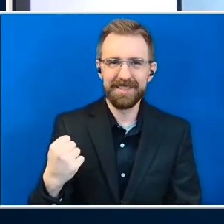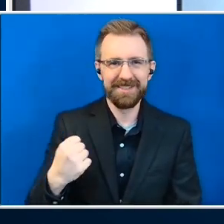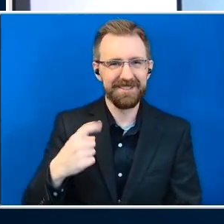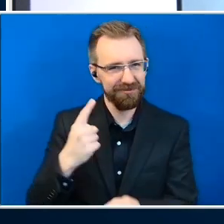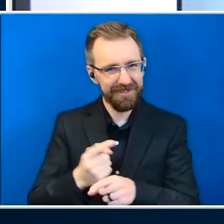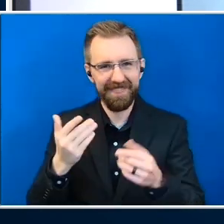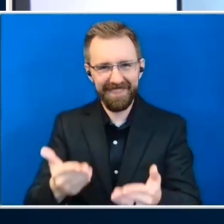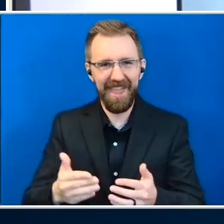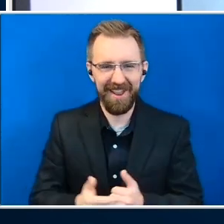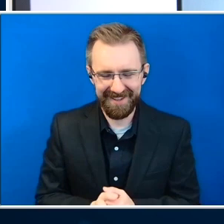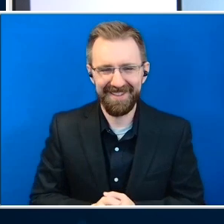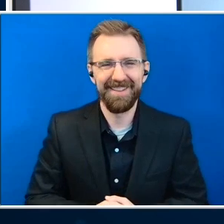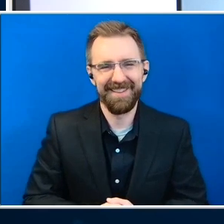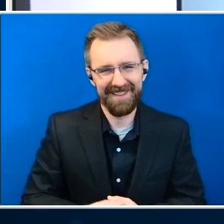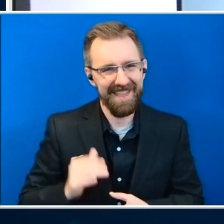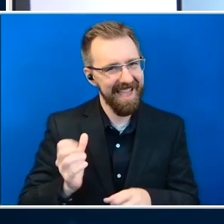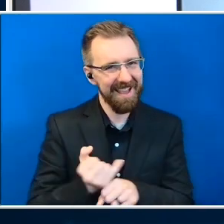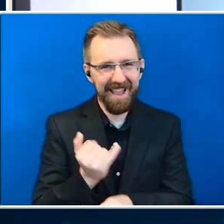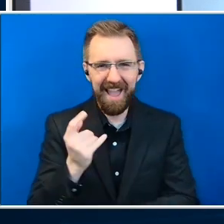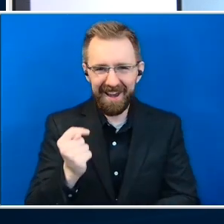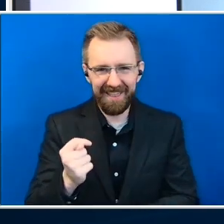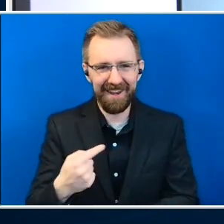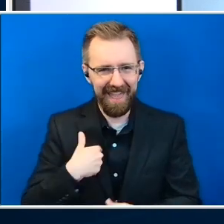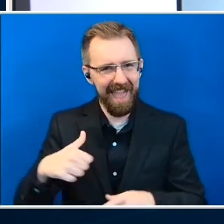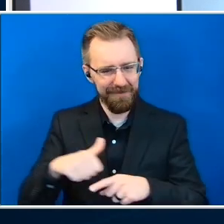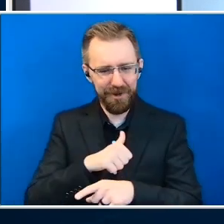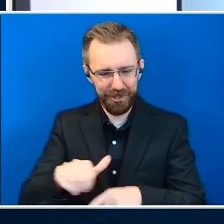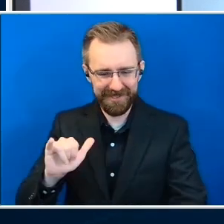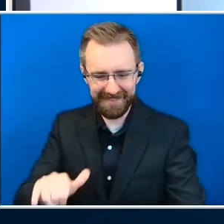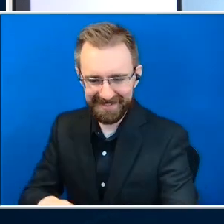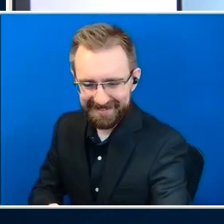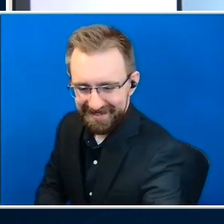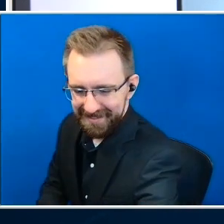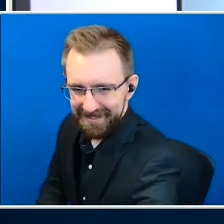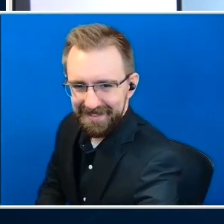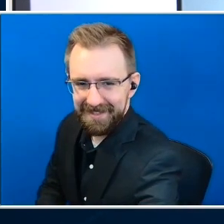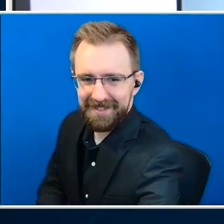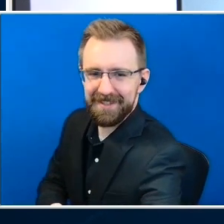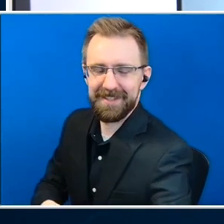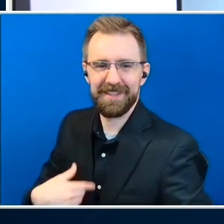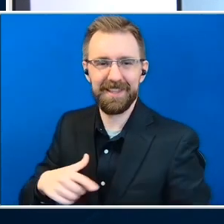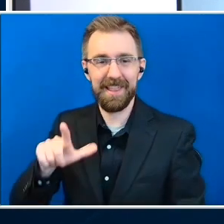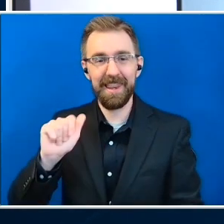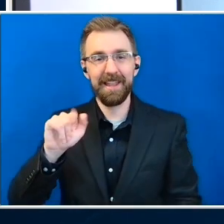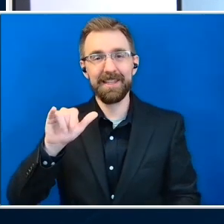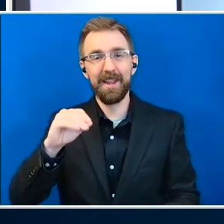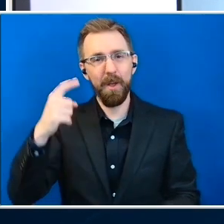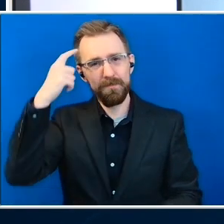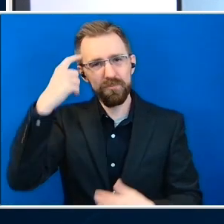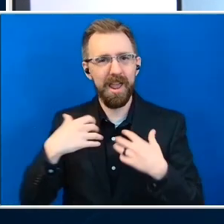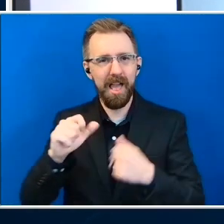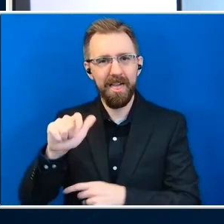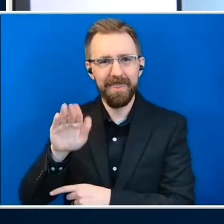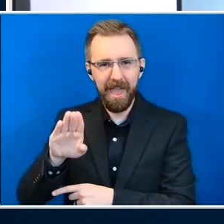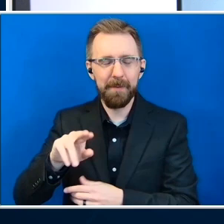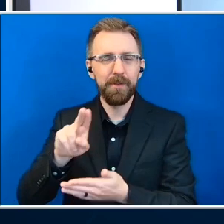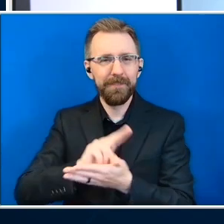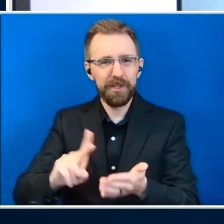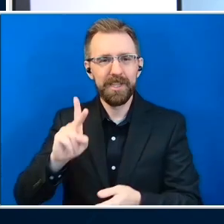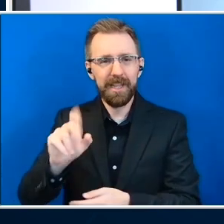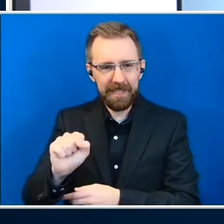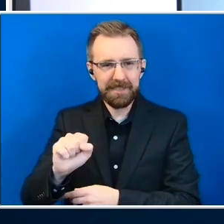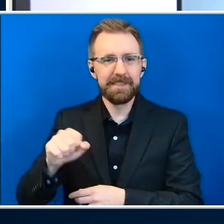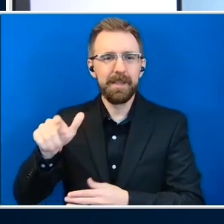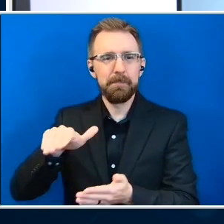I got it. I do rehearse these. The director of Latino Brain Health Lab at the University of Kansas Medical Center's Alzheimer's